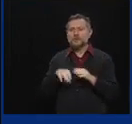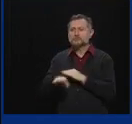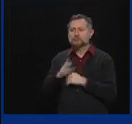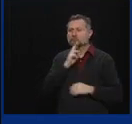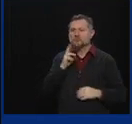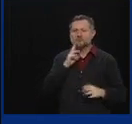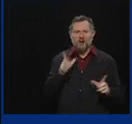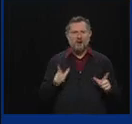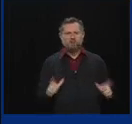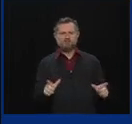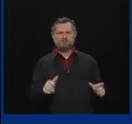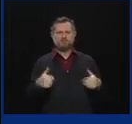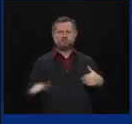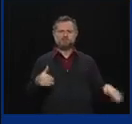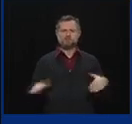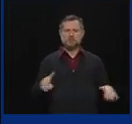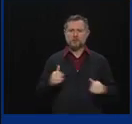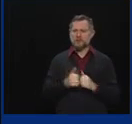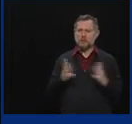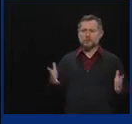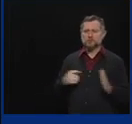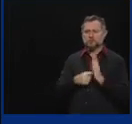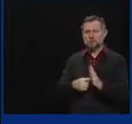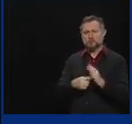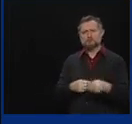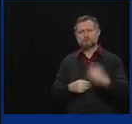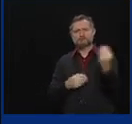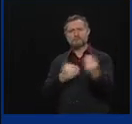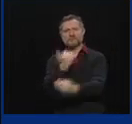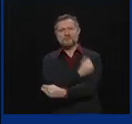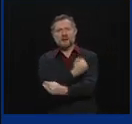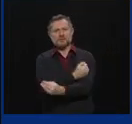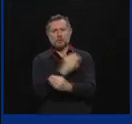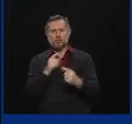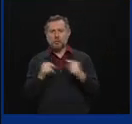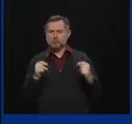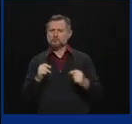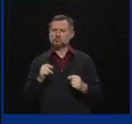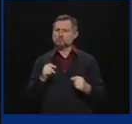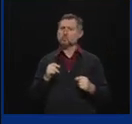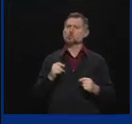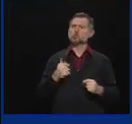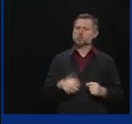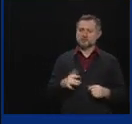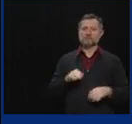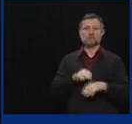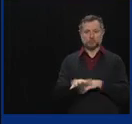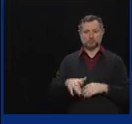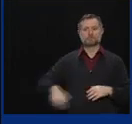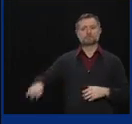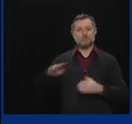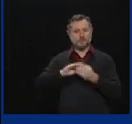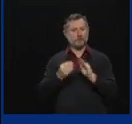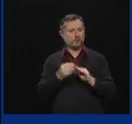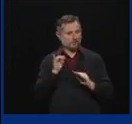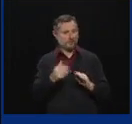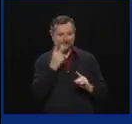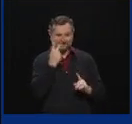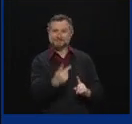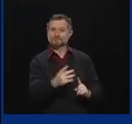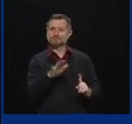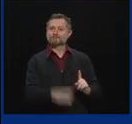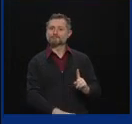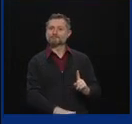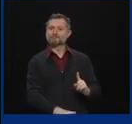my Excelsior pass. So that has made a profound difference in those communities. And to the extent, and that was